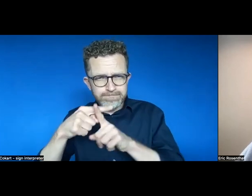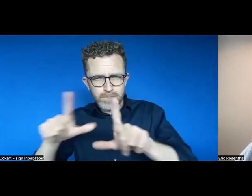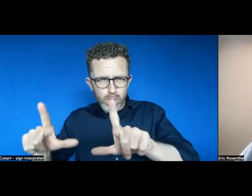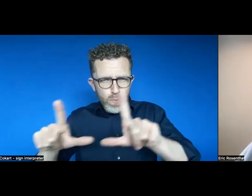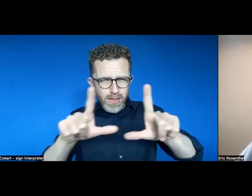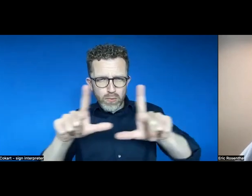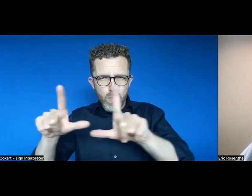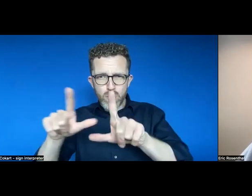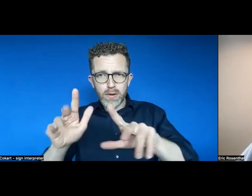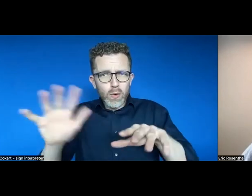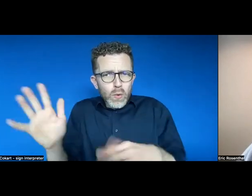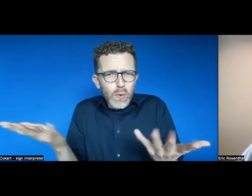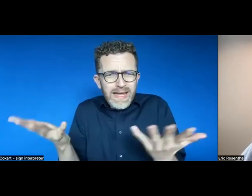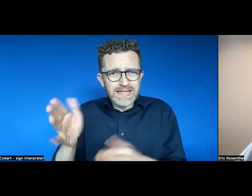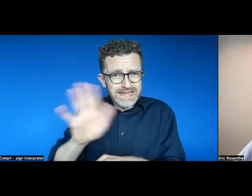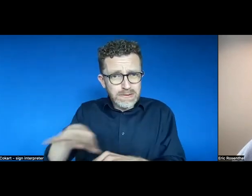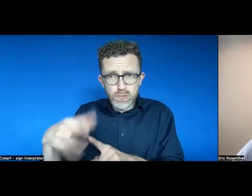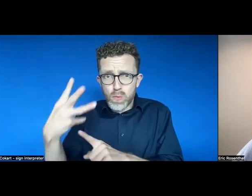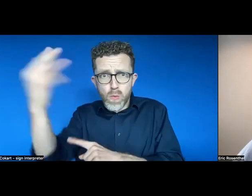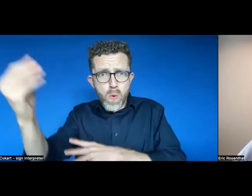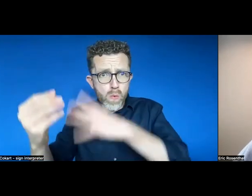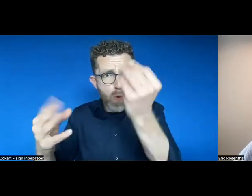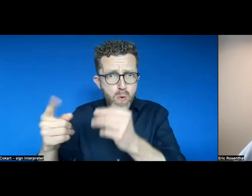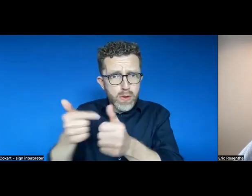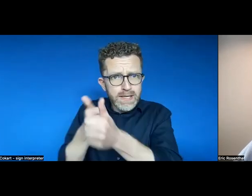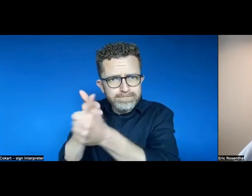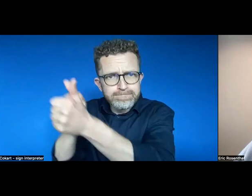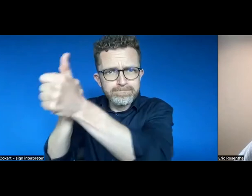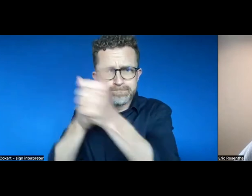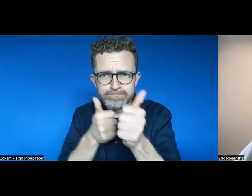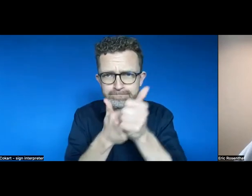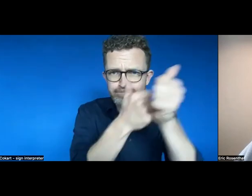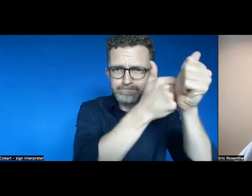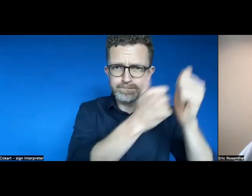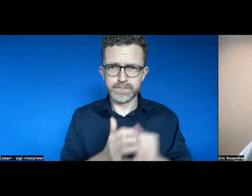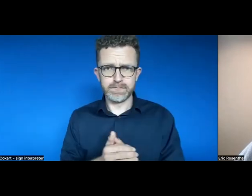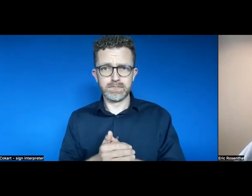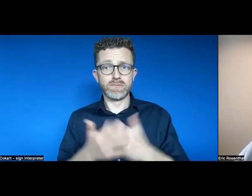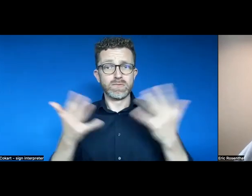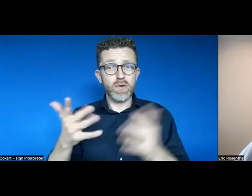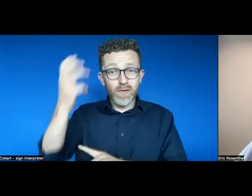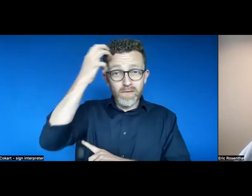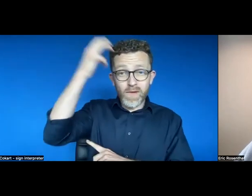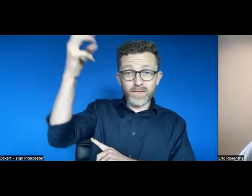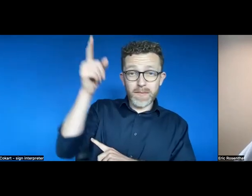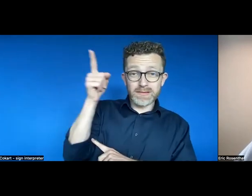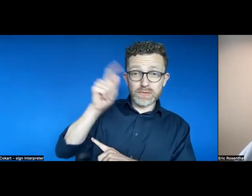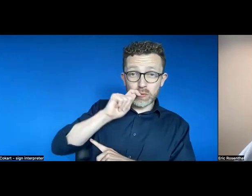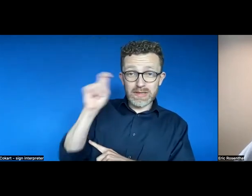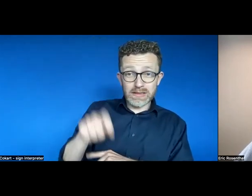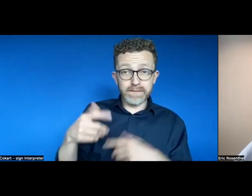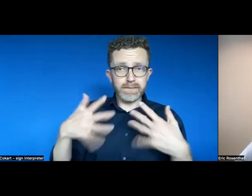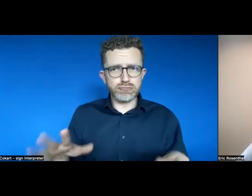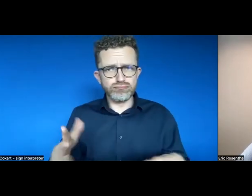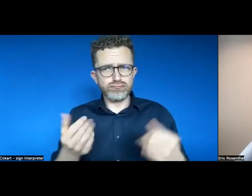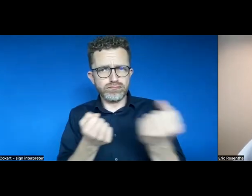social worker or professional in the UK or the United States, but it's very hard to pop off to Ukraine right now and offer that